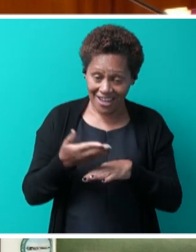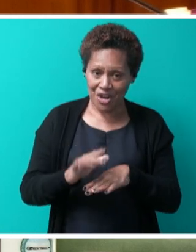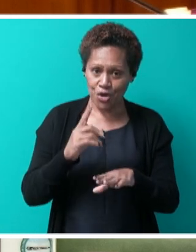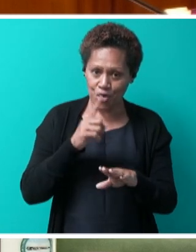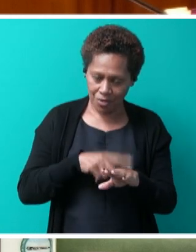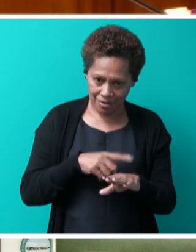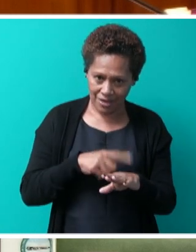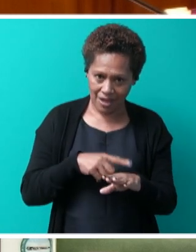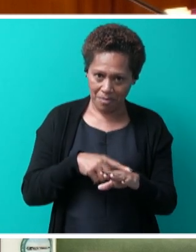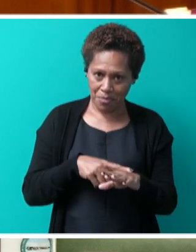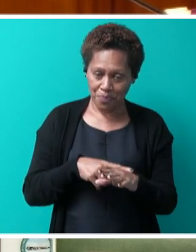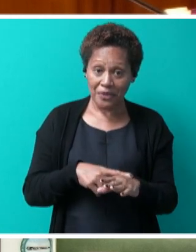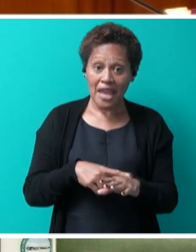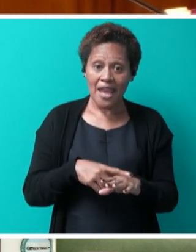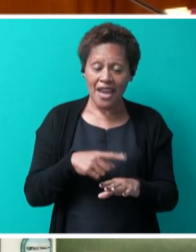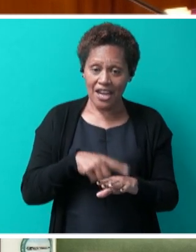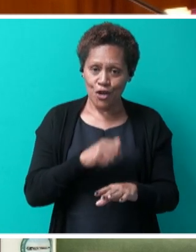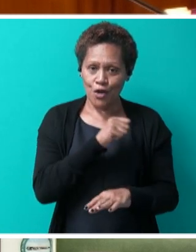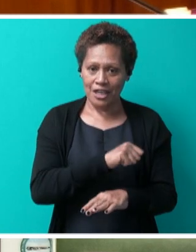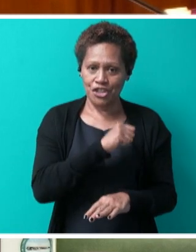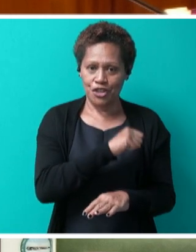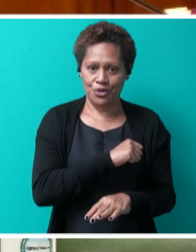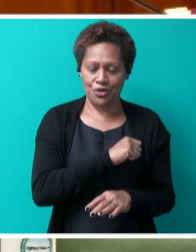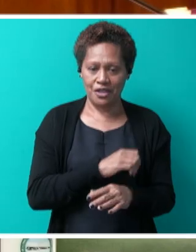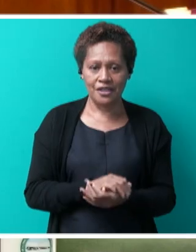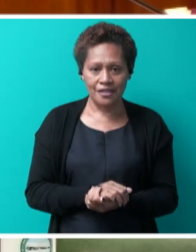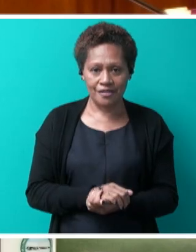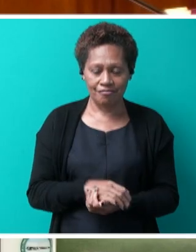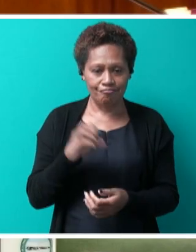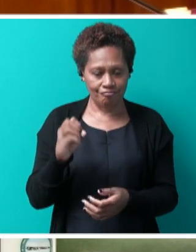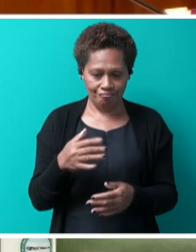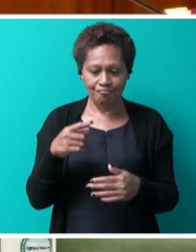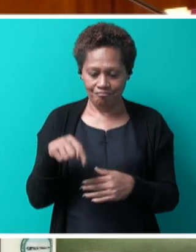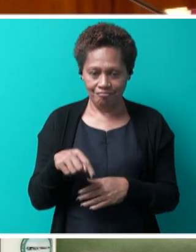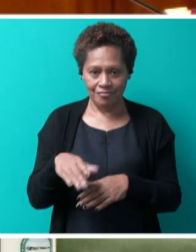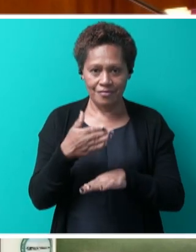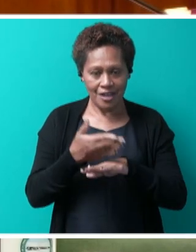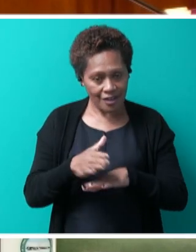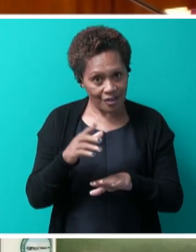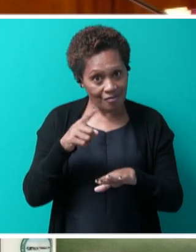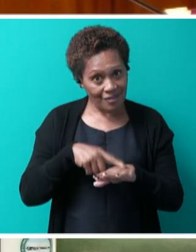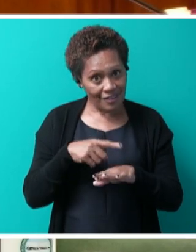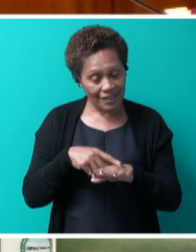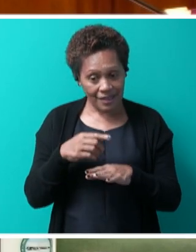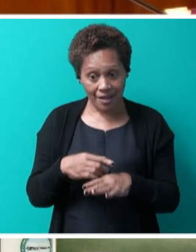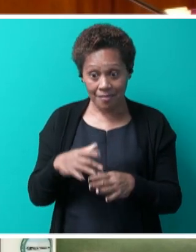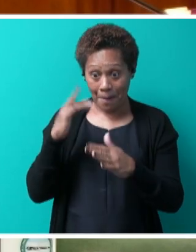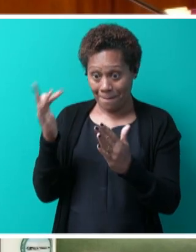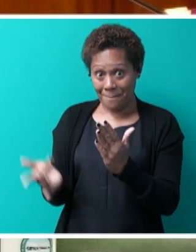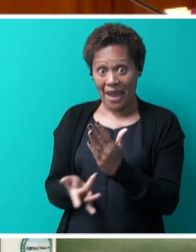the lako do Roma. Ngonongo sa tigabuki na kena sa tandola bitikoya na kena sangay misambiu kede na muna liba